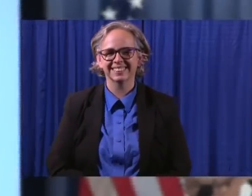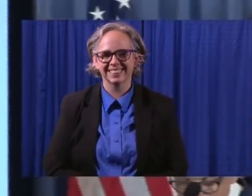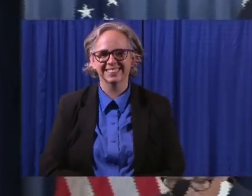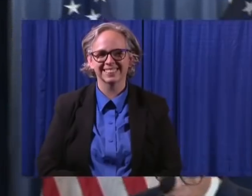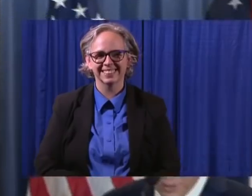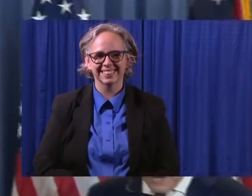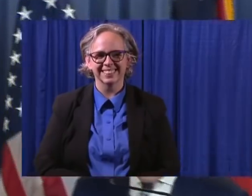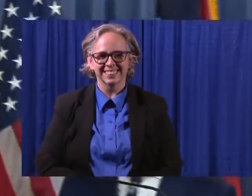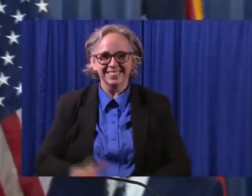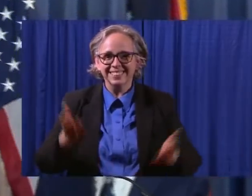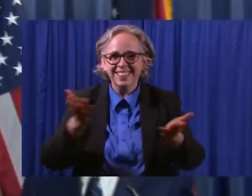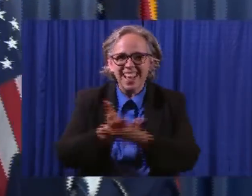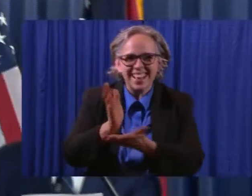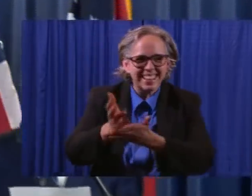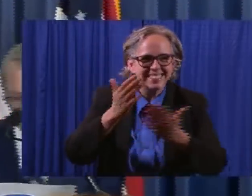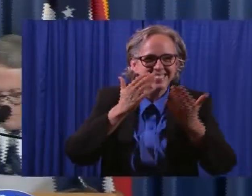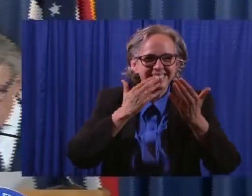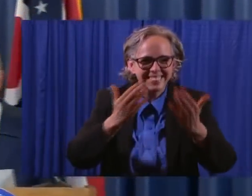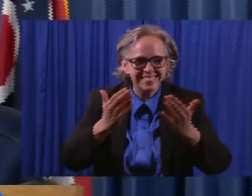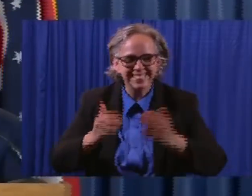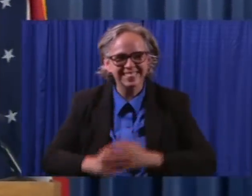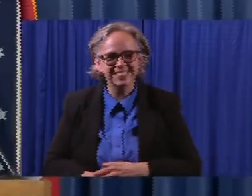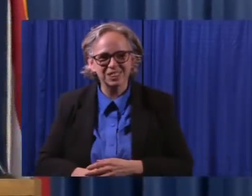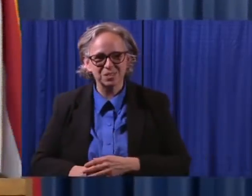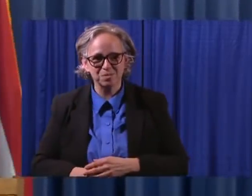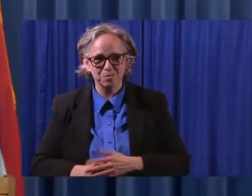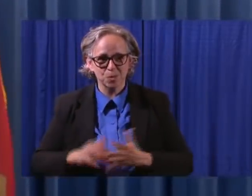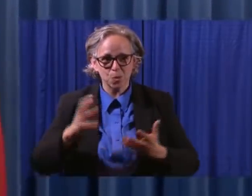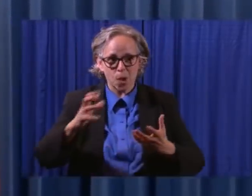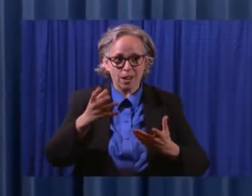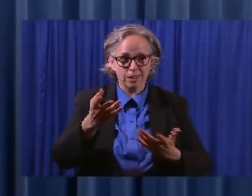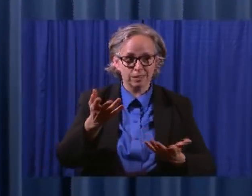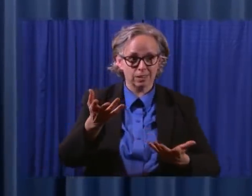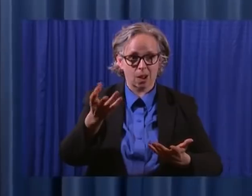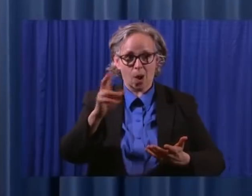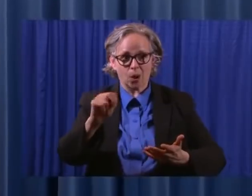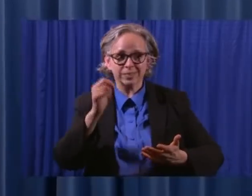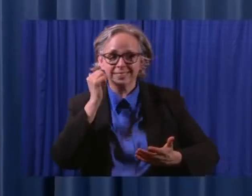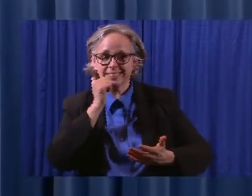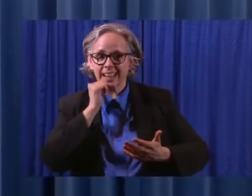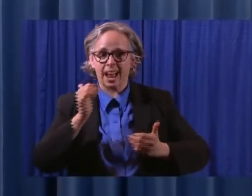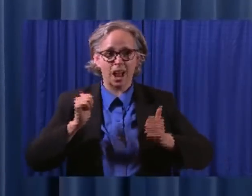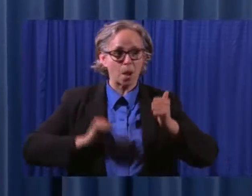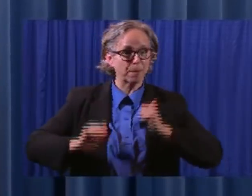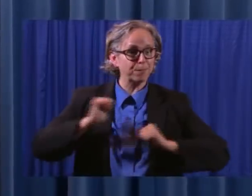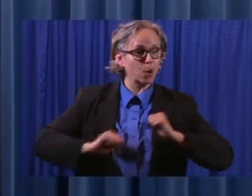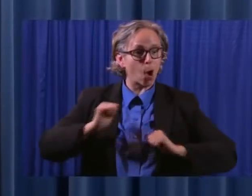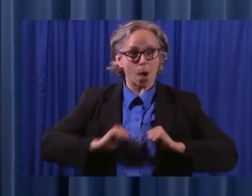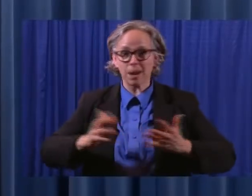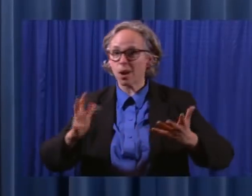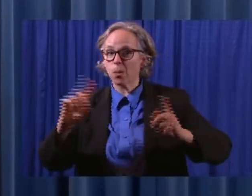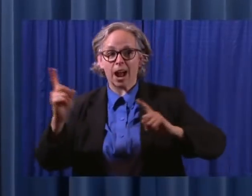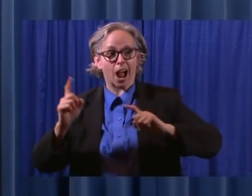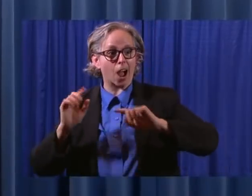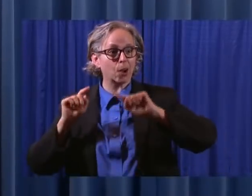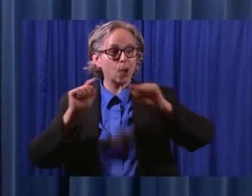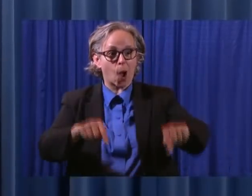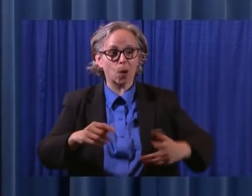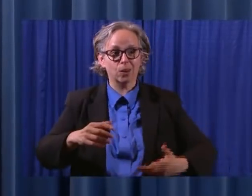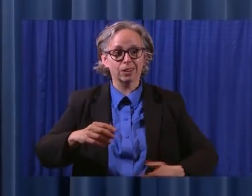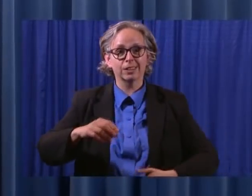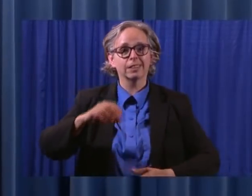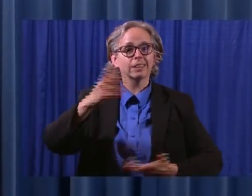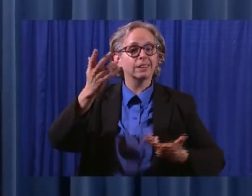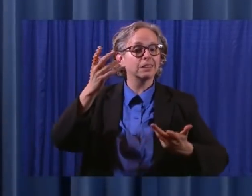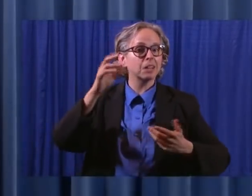All right, that's great. If you want to have your own daily performance or mindful music break, you can follow the Cleveland Orchestra on social